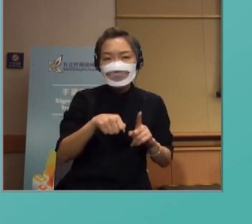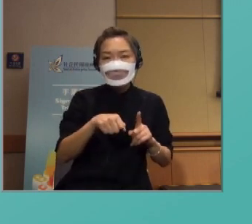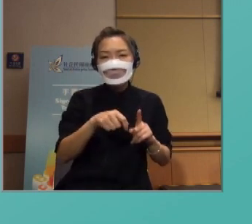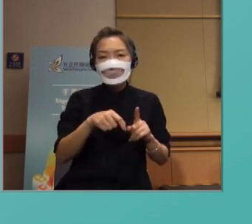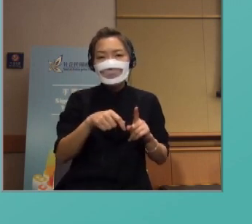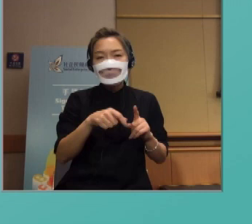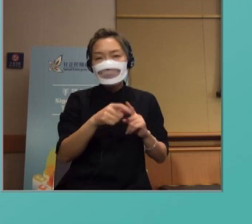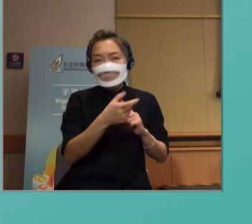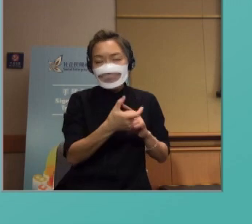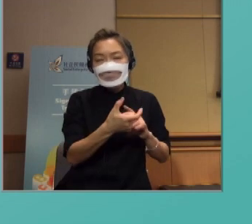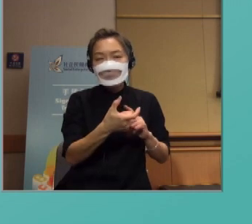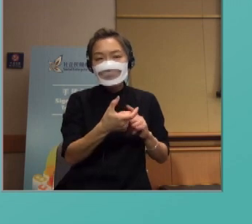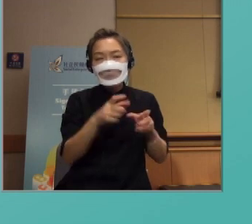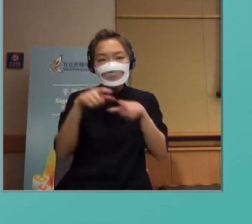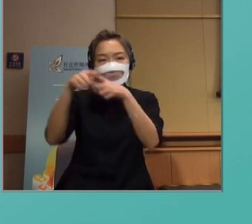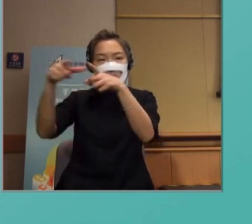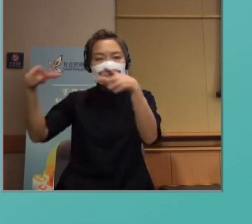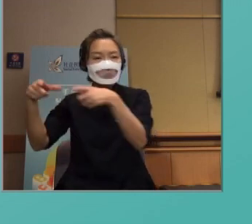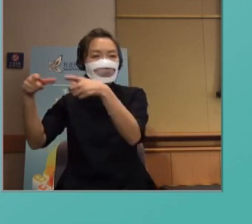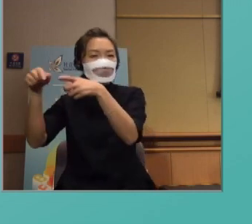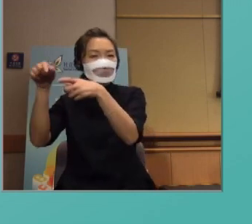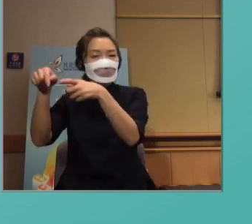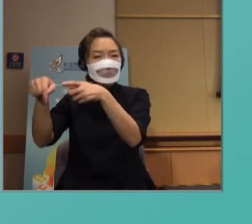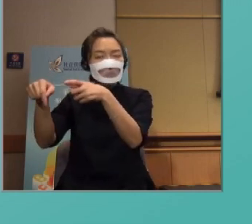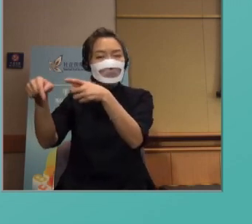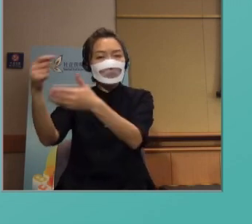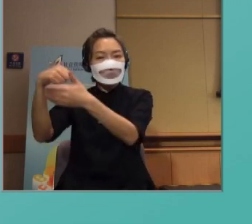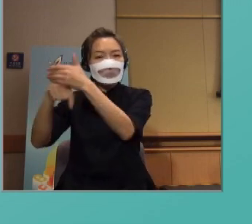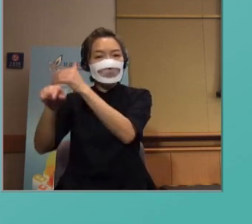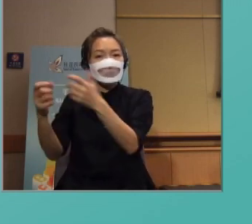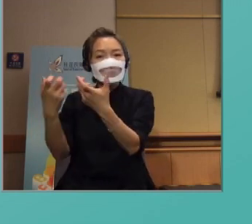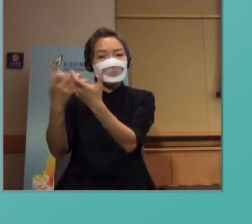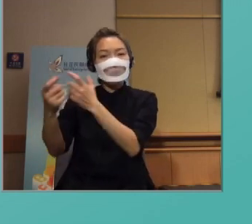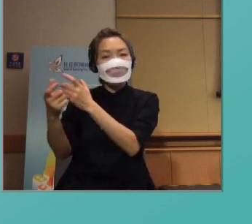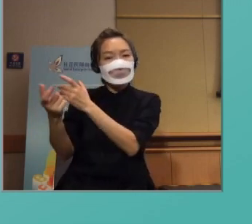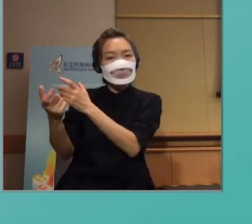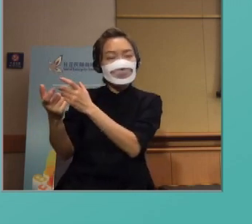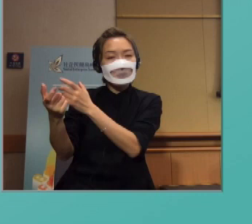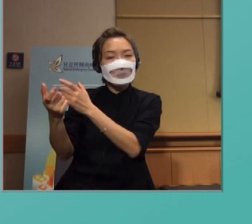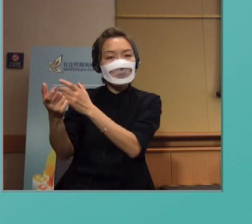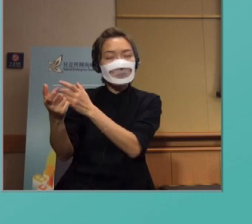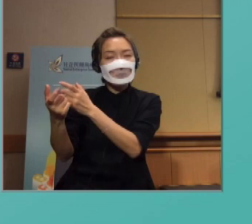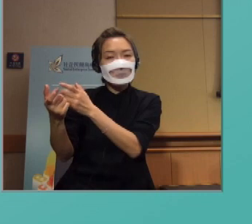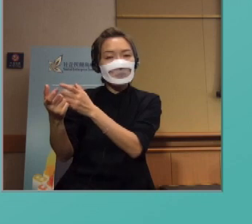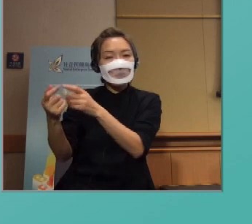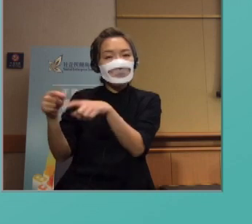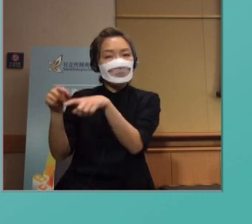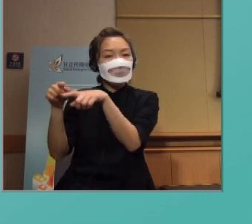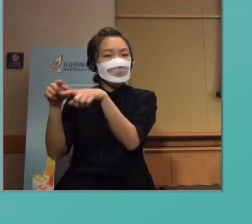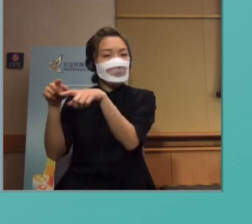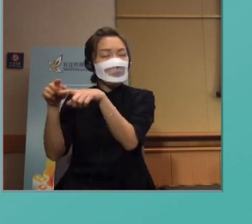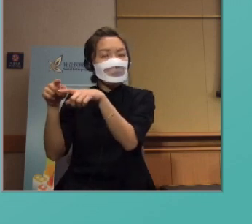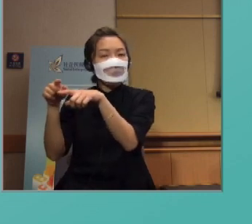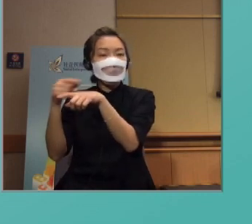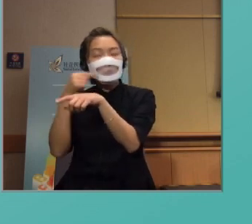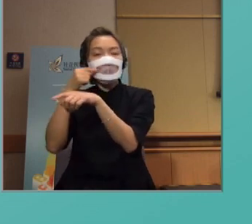or decentralized ledger and tradable using some form of virtual currencies. And it allows you or I